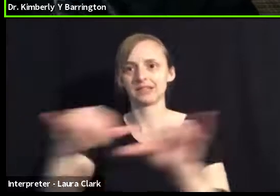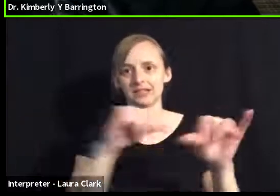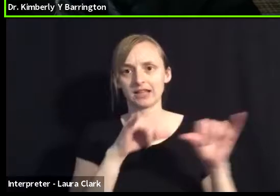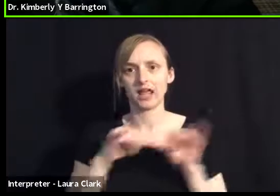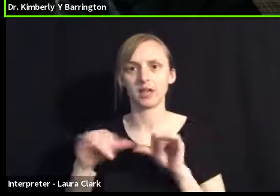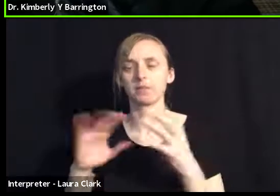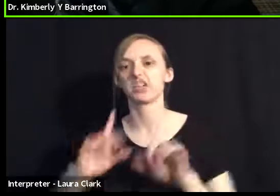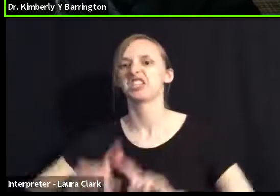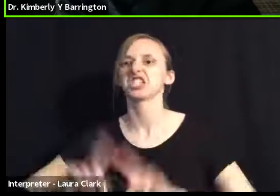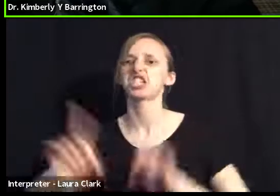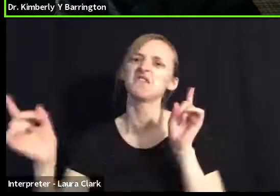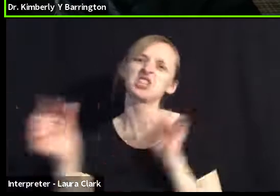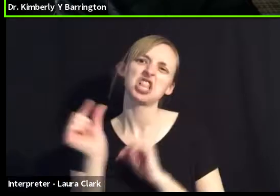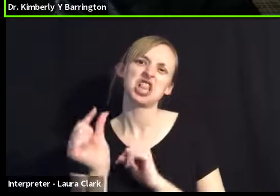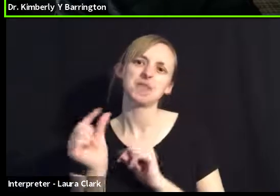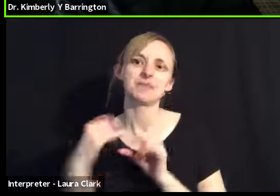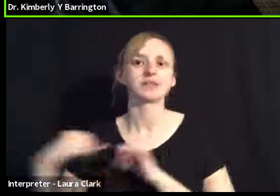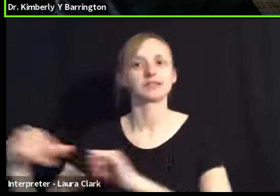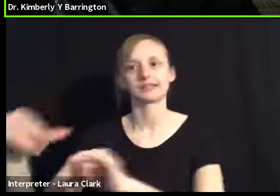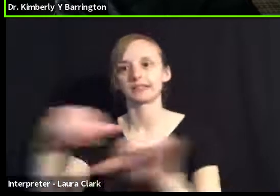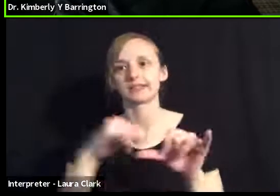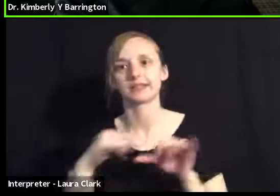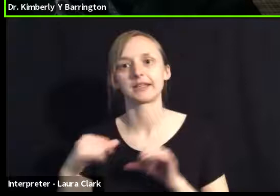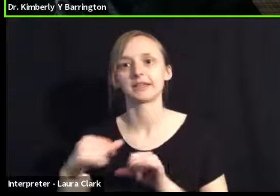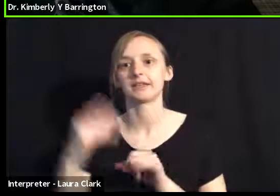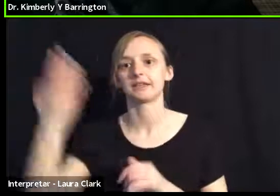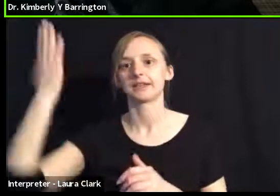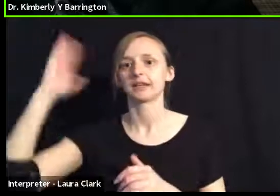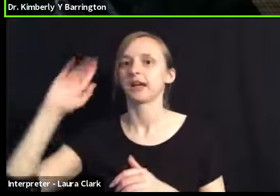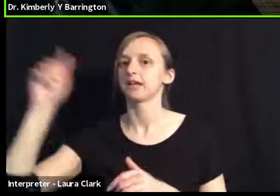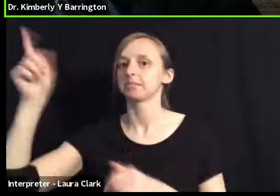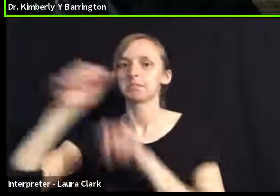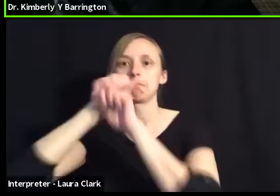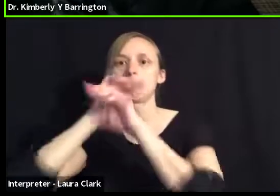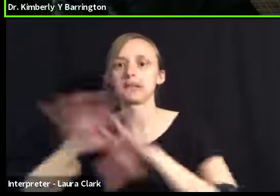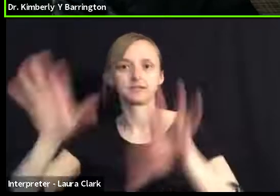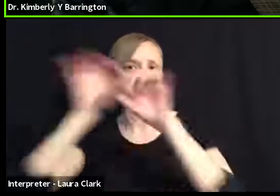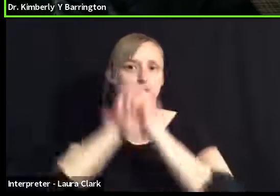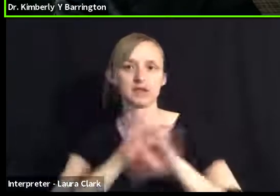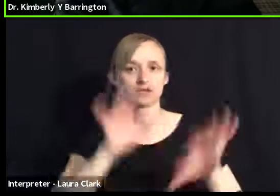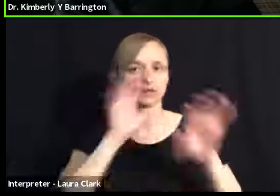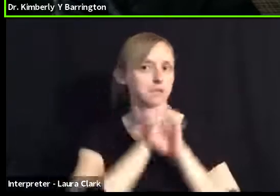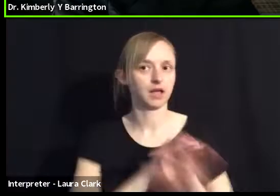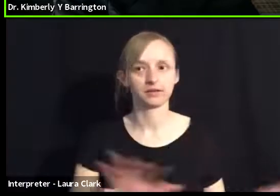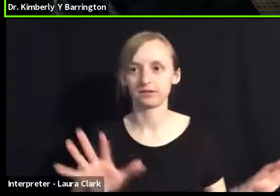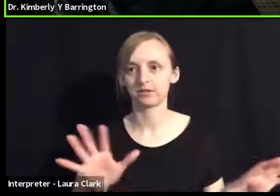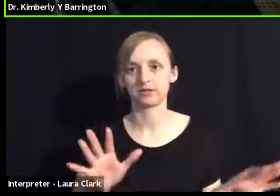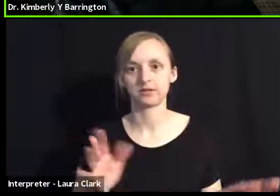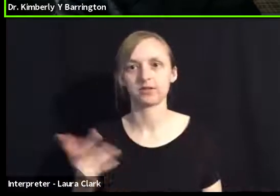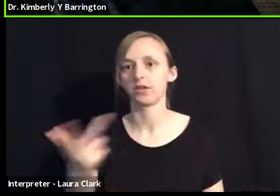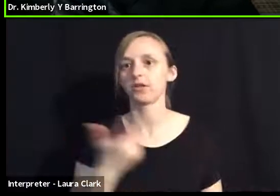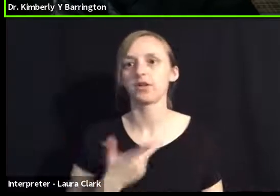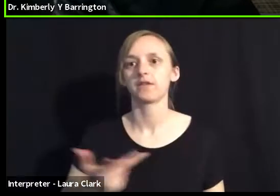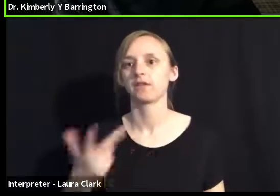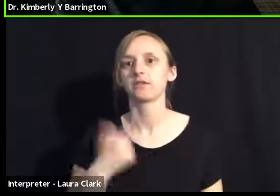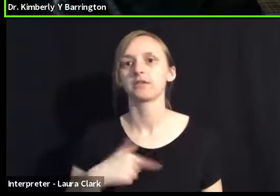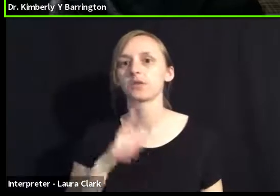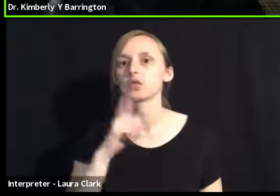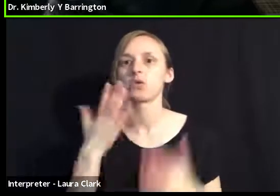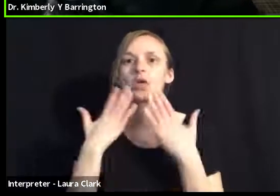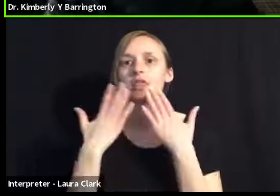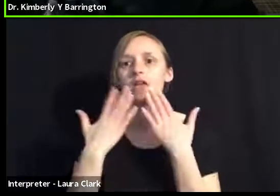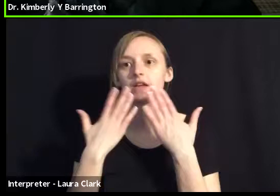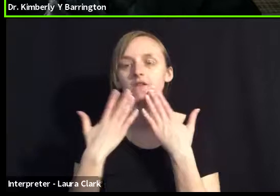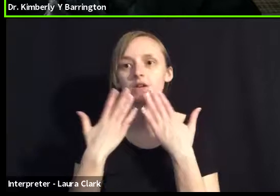us. And God is in the blessing business and he continues to keep us all. So we are so grateful, because it says we